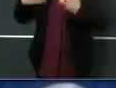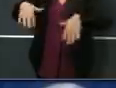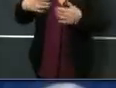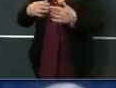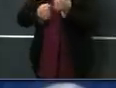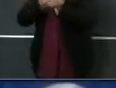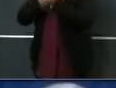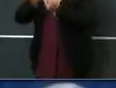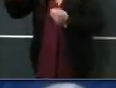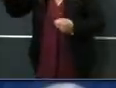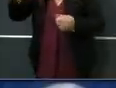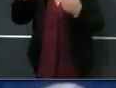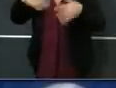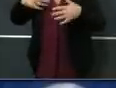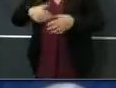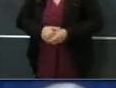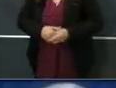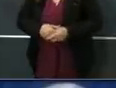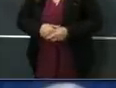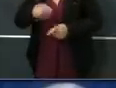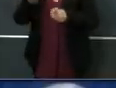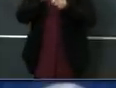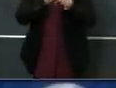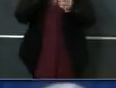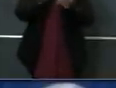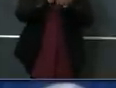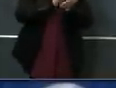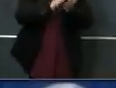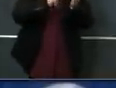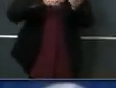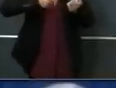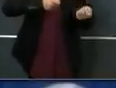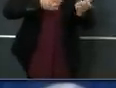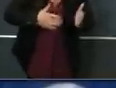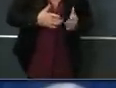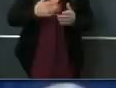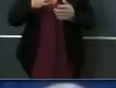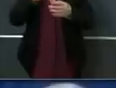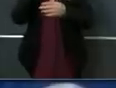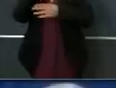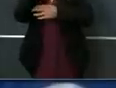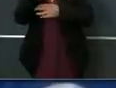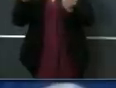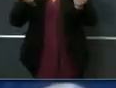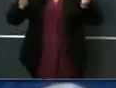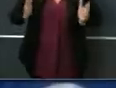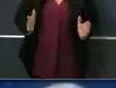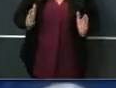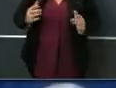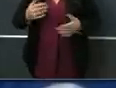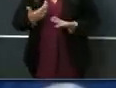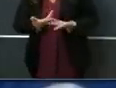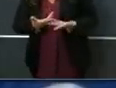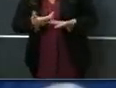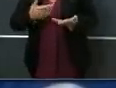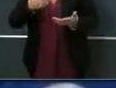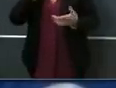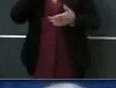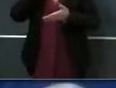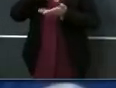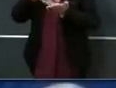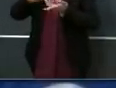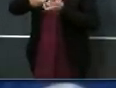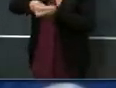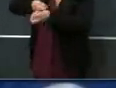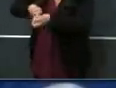of support at this moment. And those are our janitors, those are our bus drivers, those are the custodial staff,